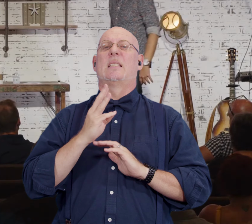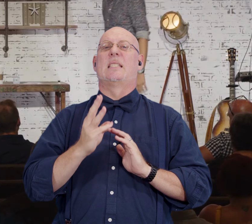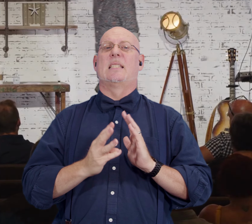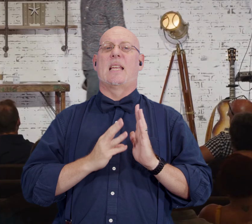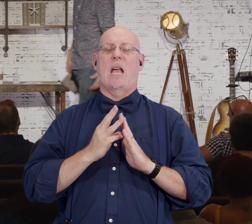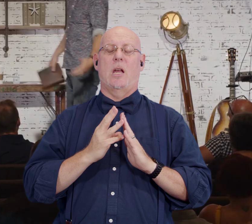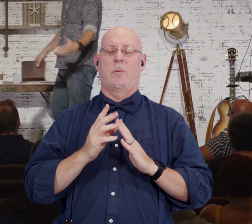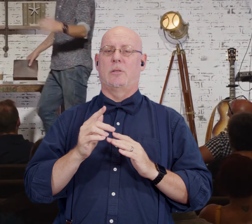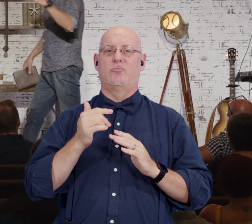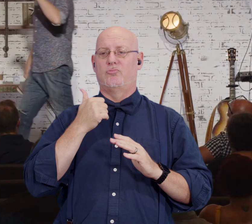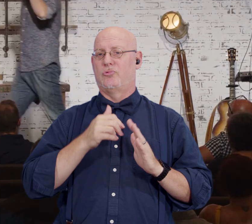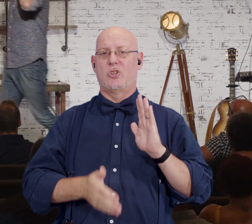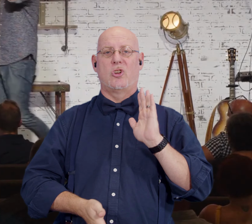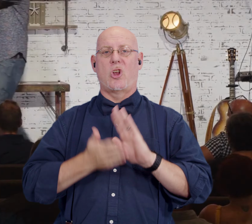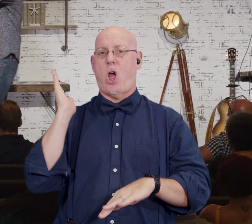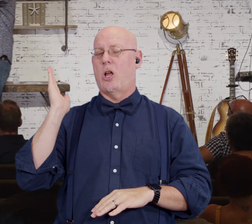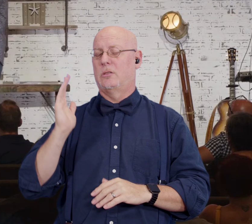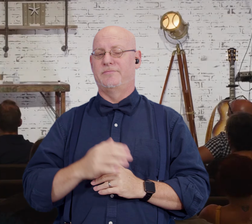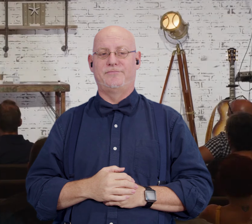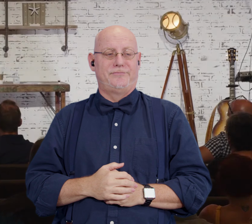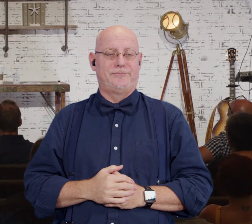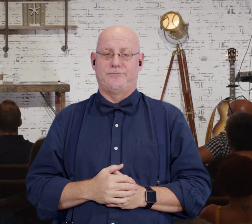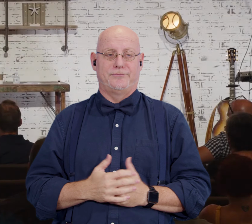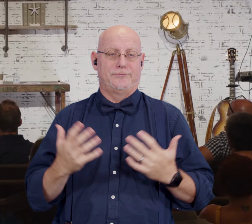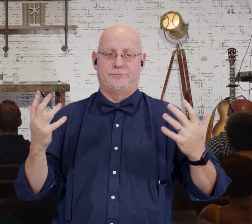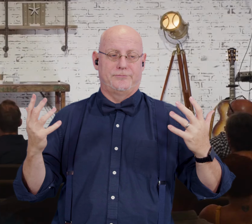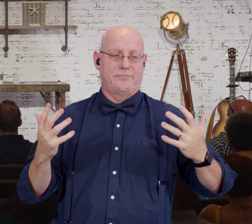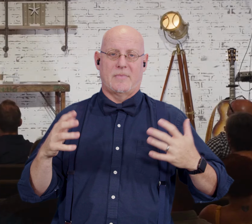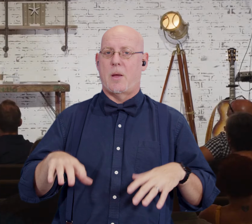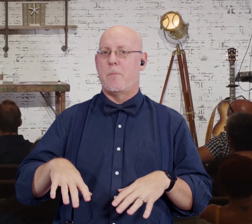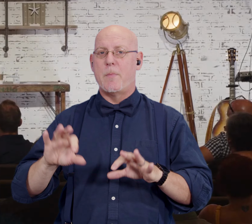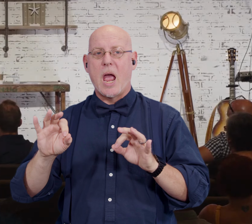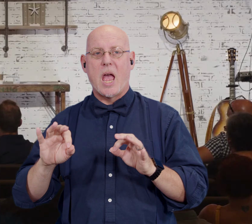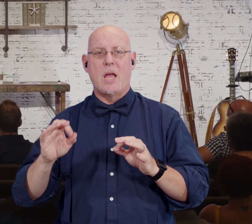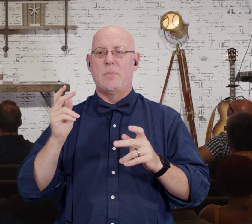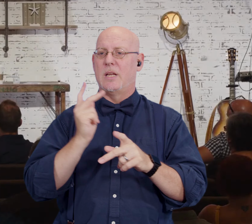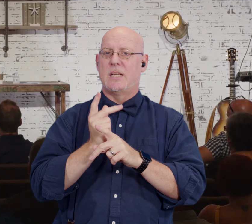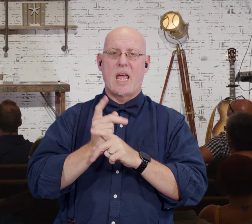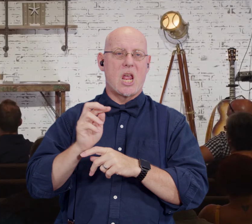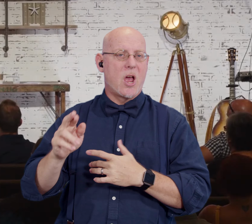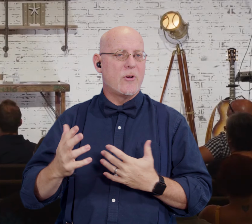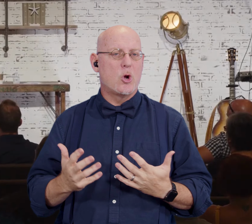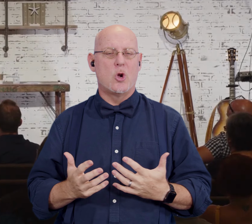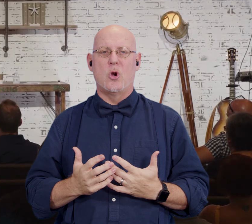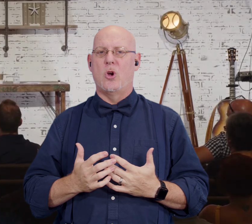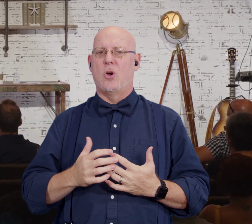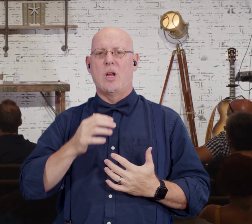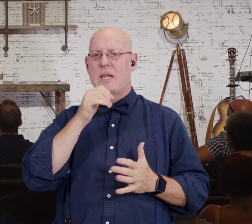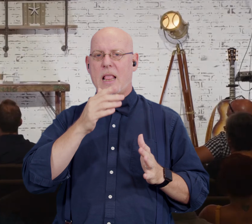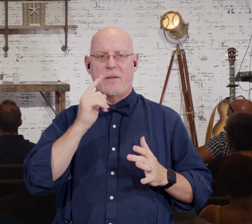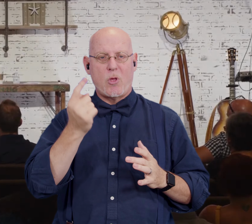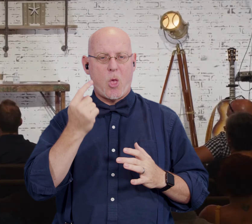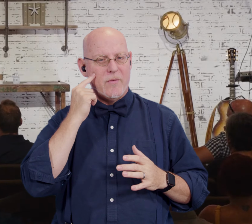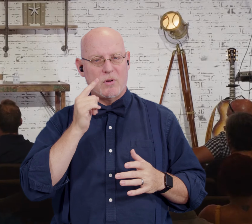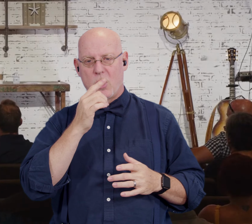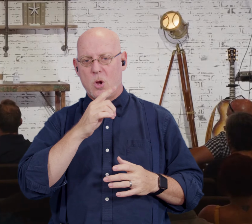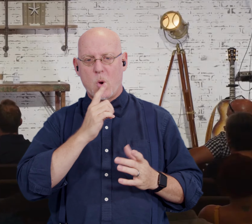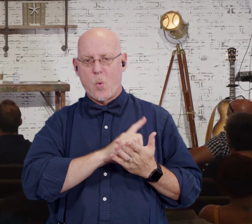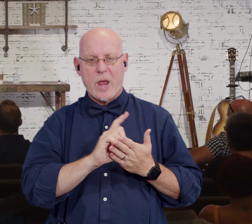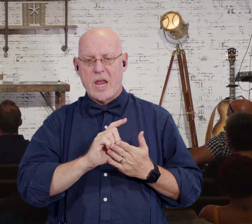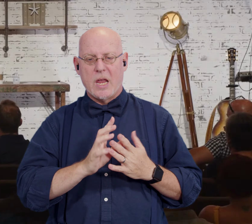after 6 hours, I'm just like, oh, she's gone. Like, you know, somebody's picked her up, and they're going to take great care of her, not leave her alone for a